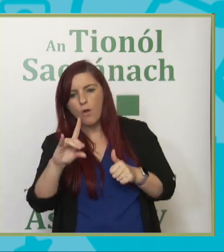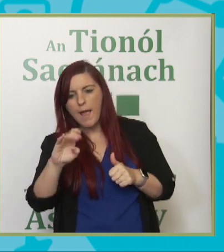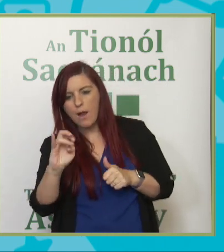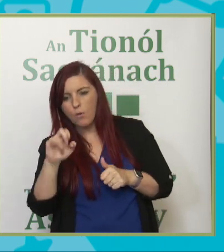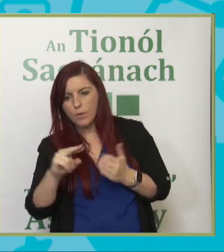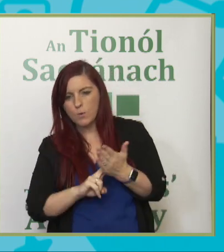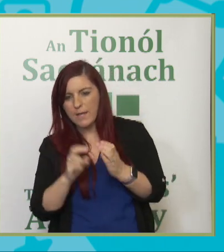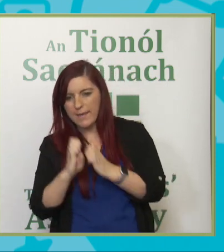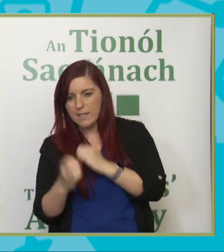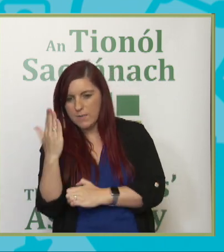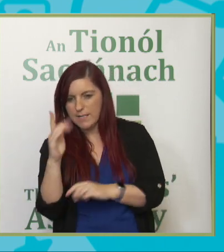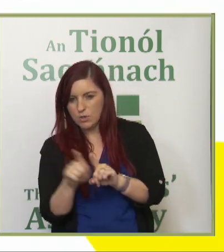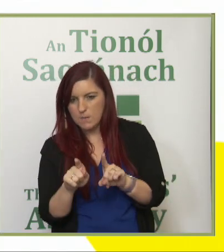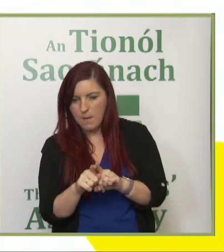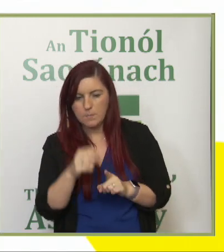of the presentation, however.